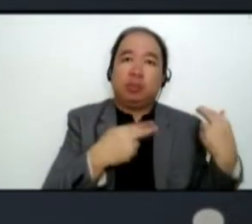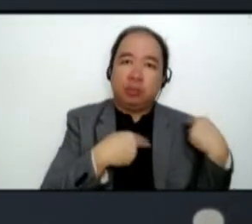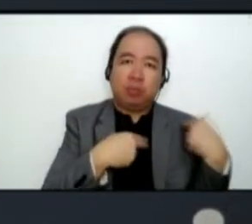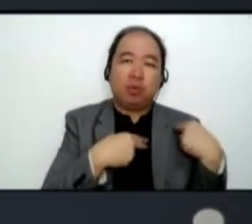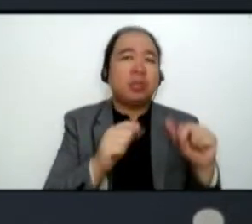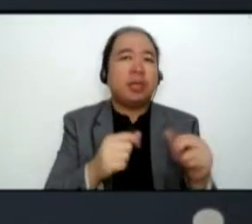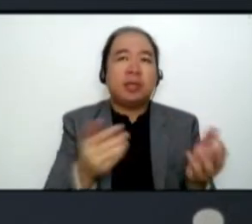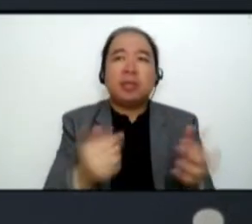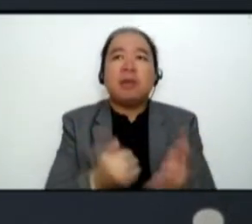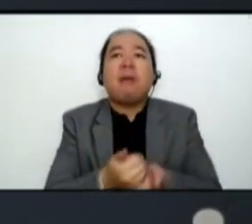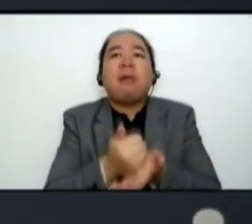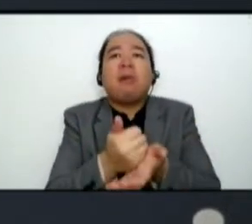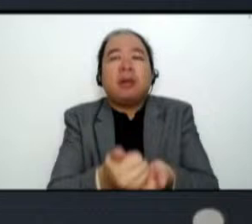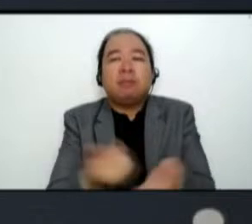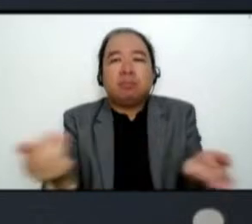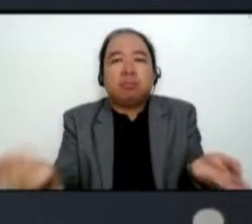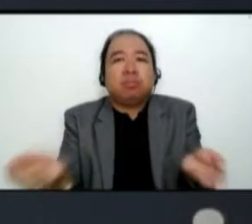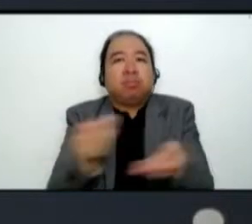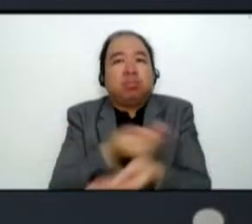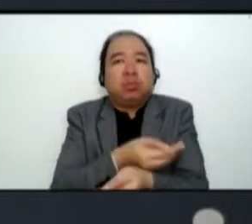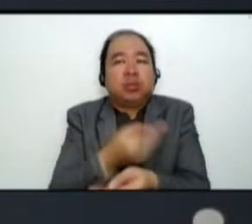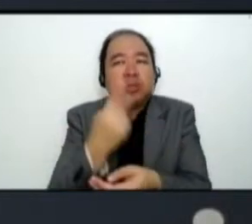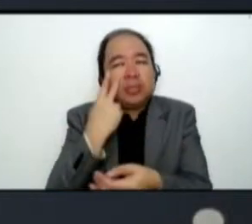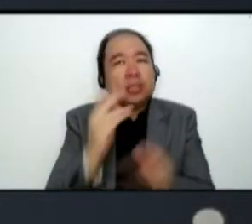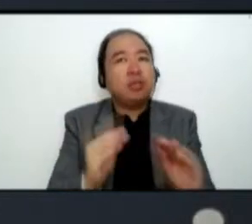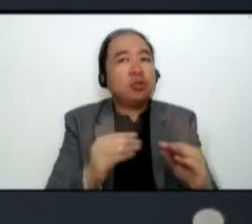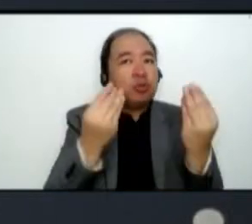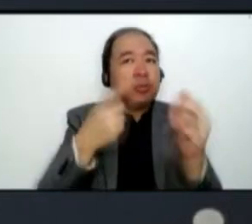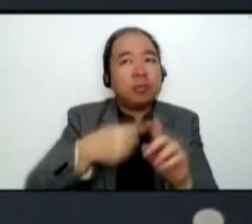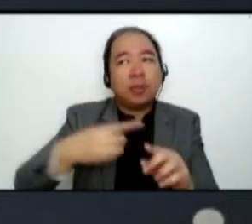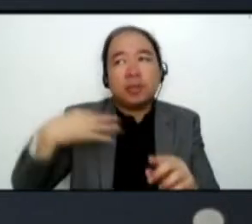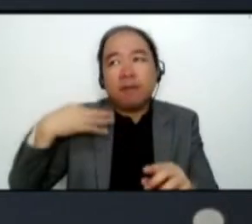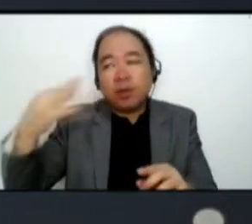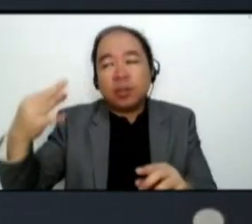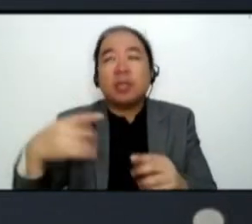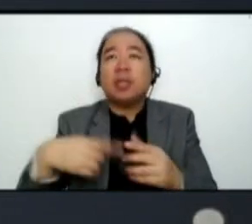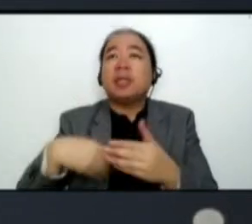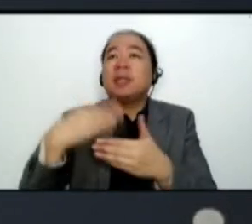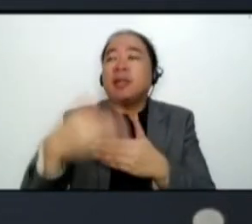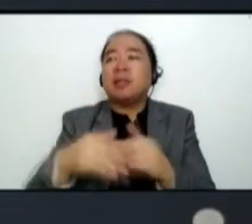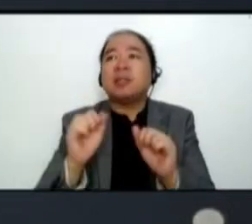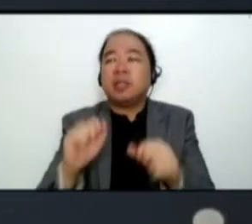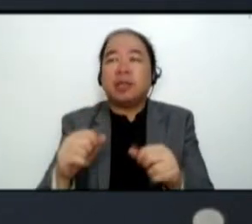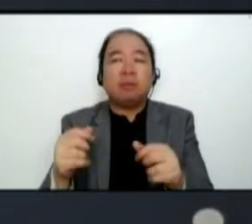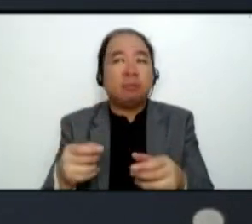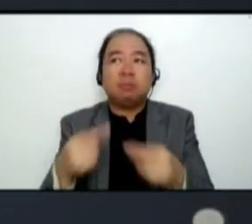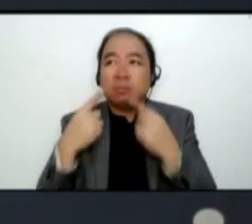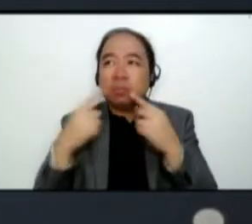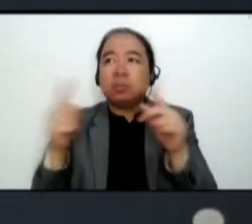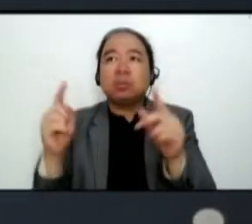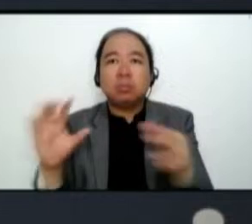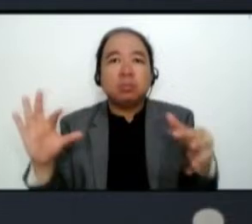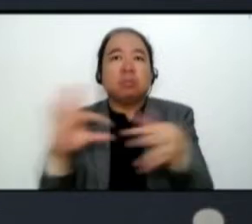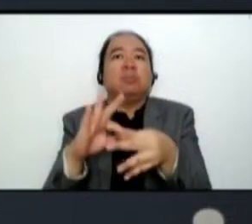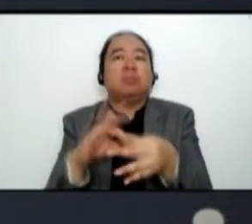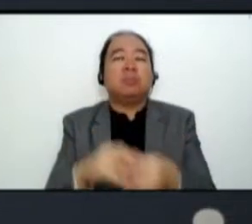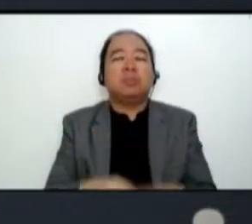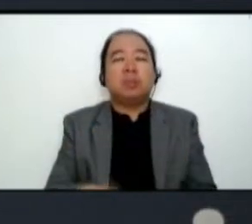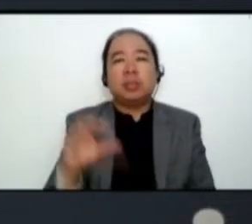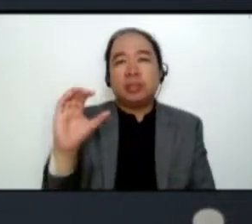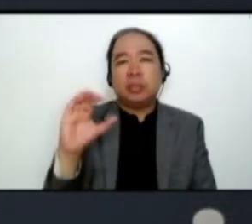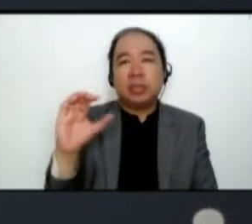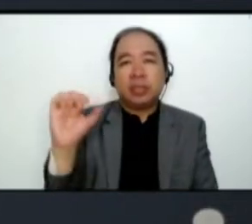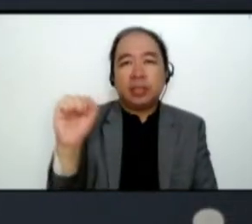youth component to it, the volunteers, and suddenly the magic happens of connections. The CSOs, as a role,